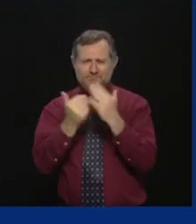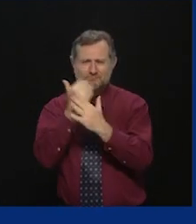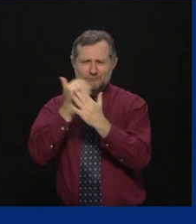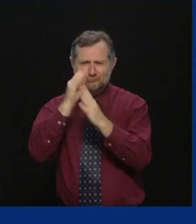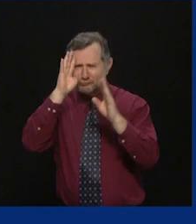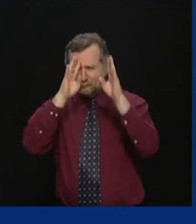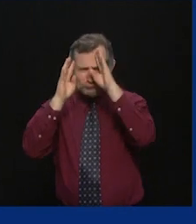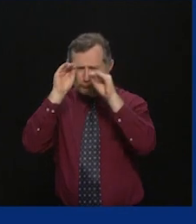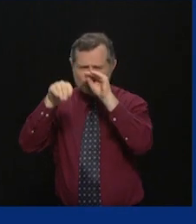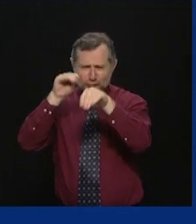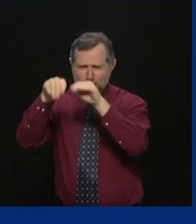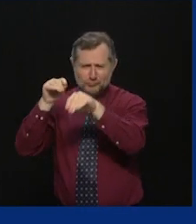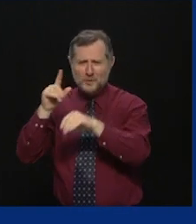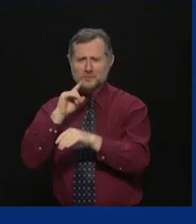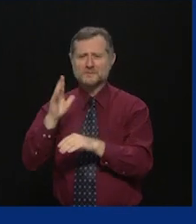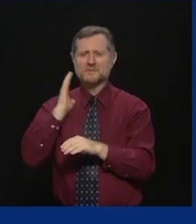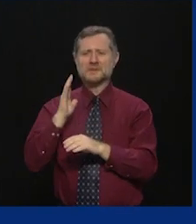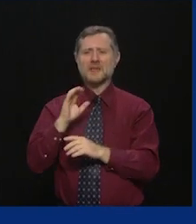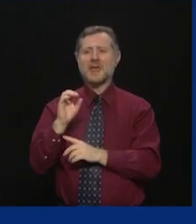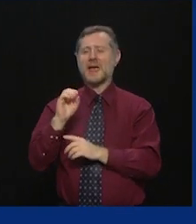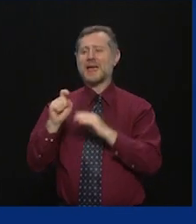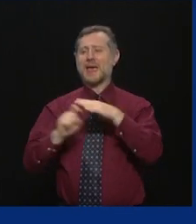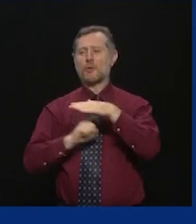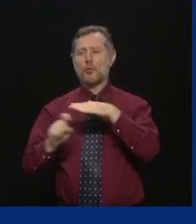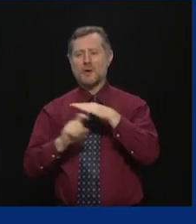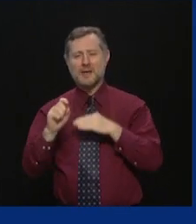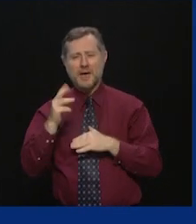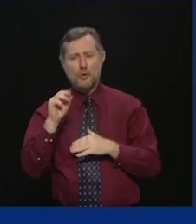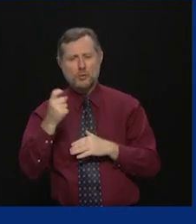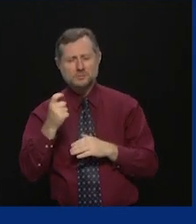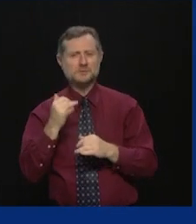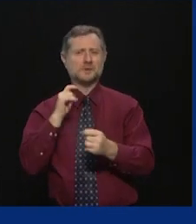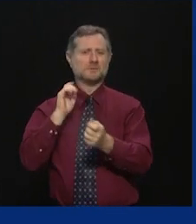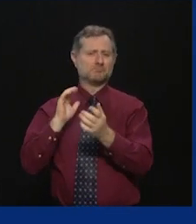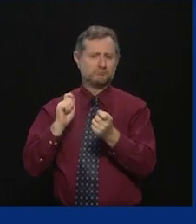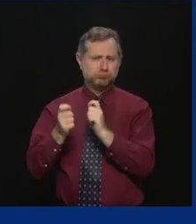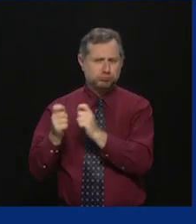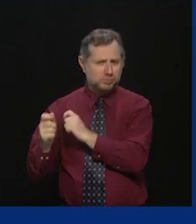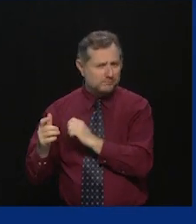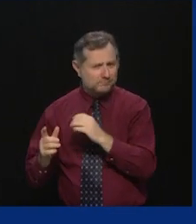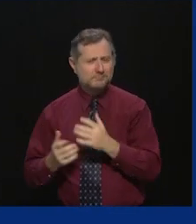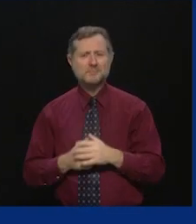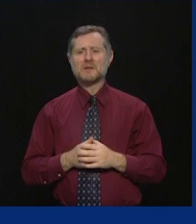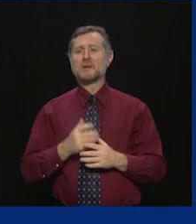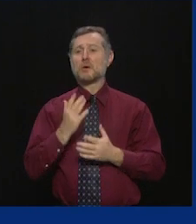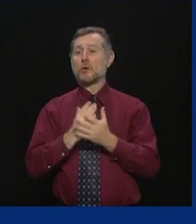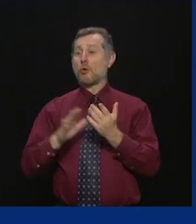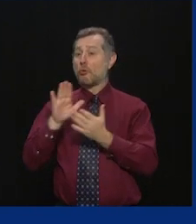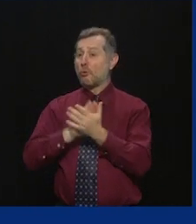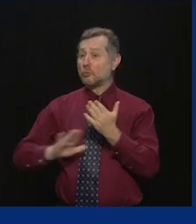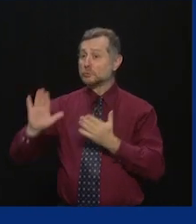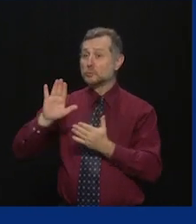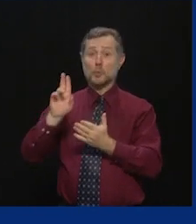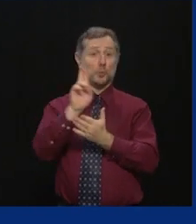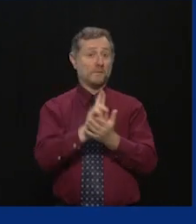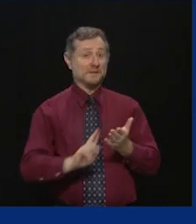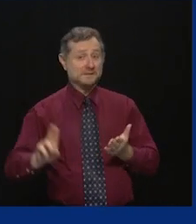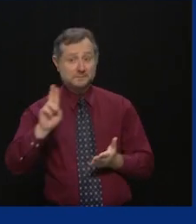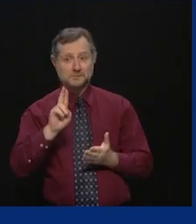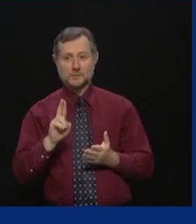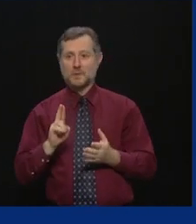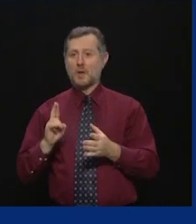to Innovation Square, which leverages that power of our colleges and universities into a vibrant, collaborative